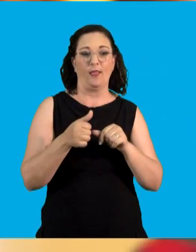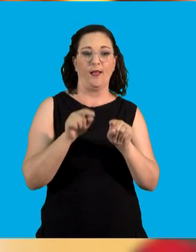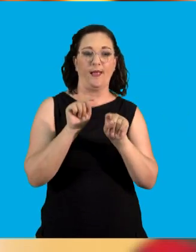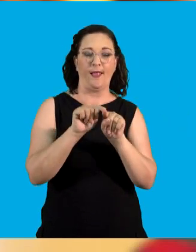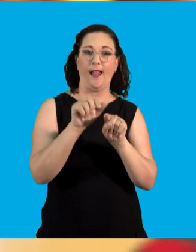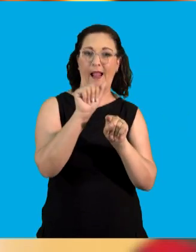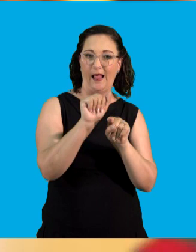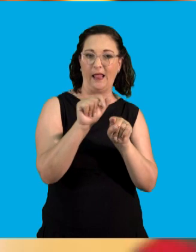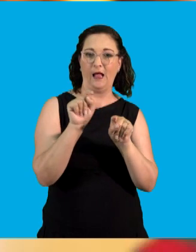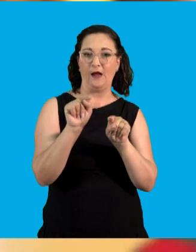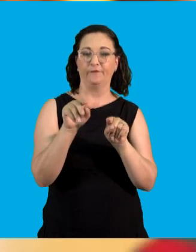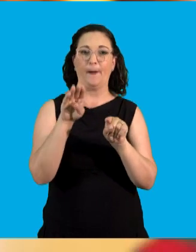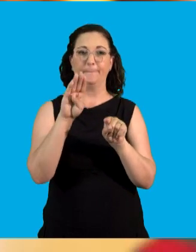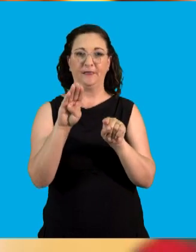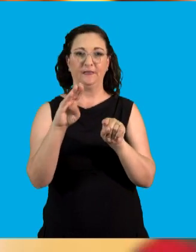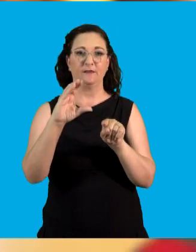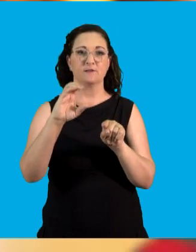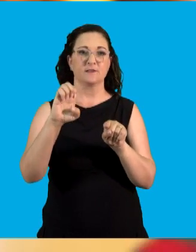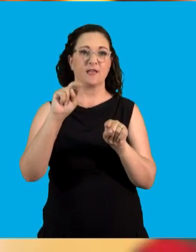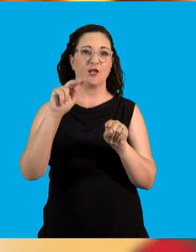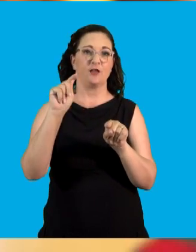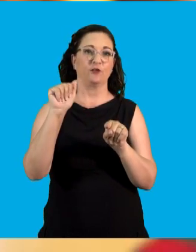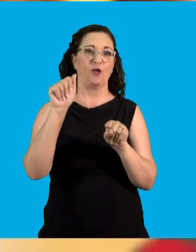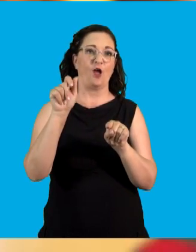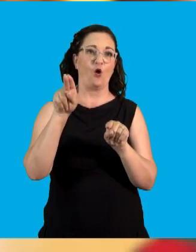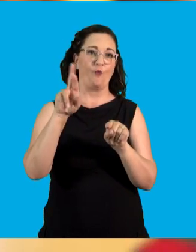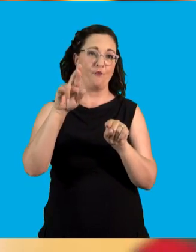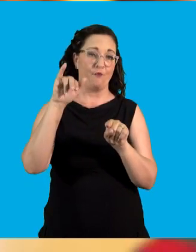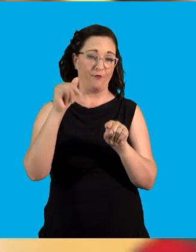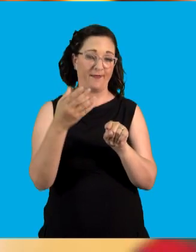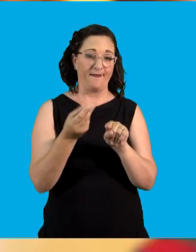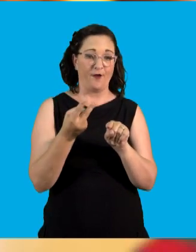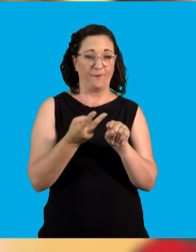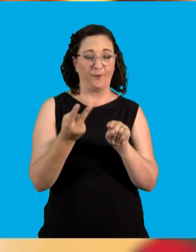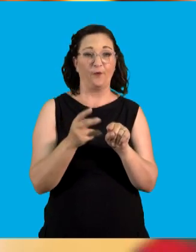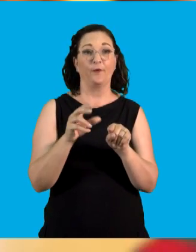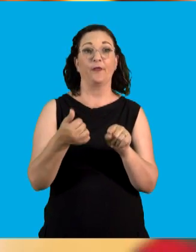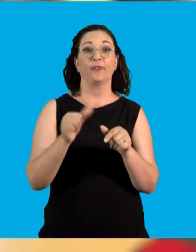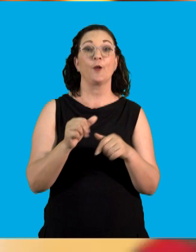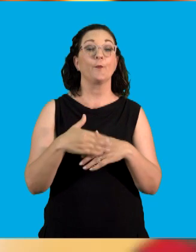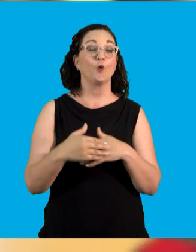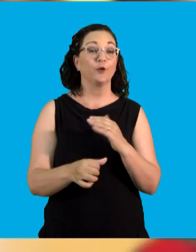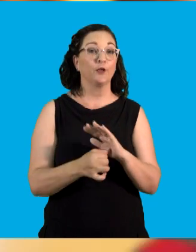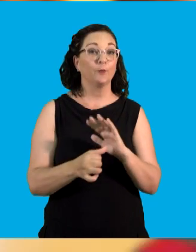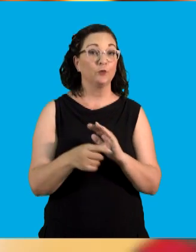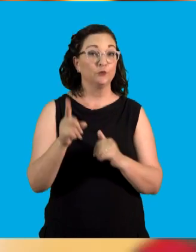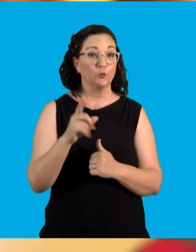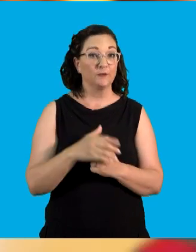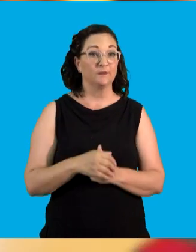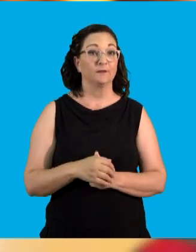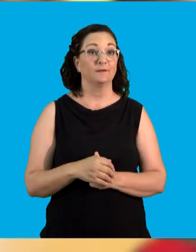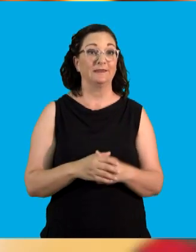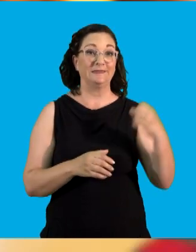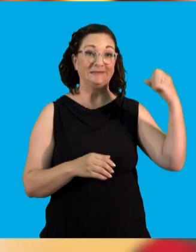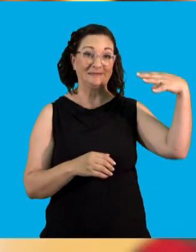the sun we have our Alpha Centauri, and then after the Alpha Centauri we have our Beta Centauri. What is most important